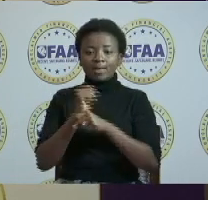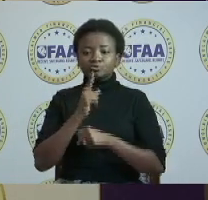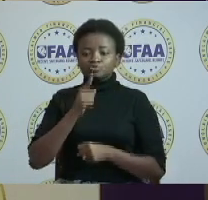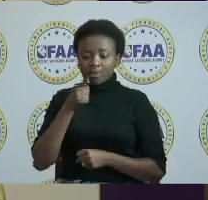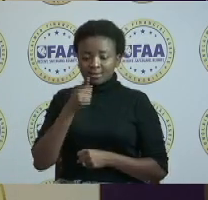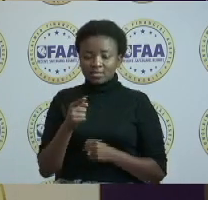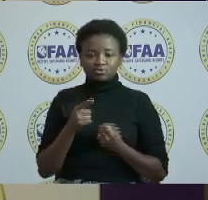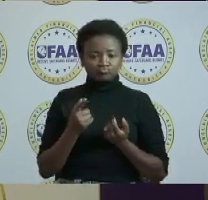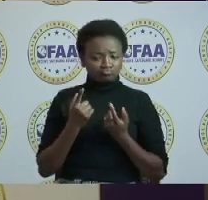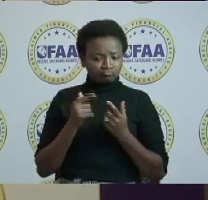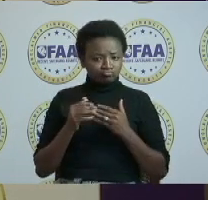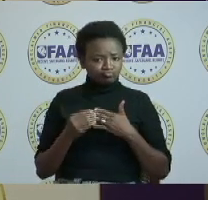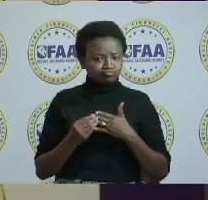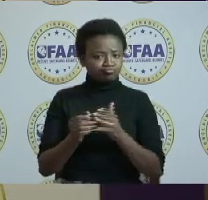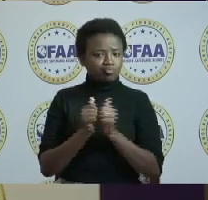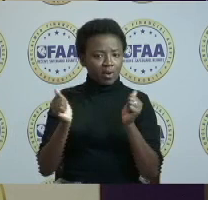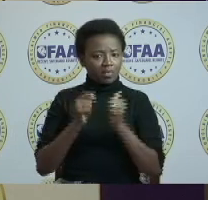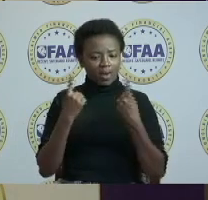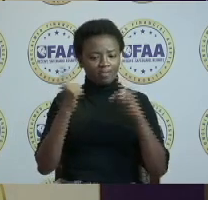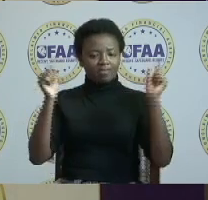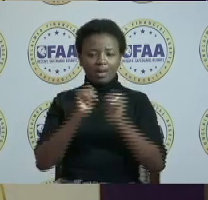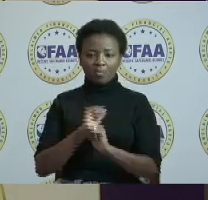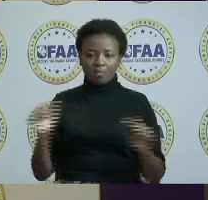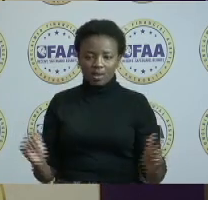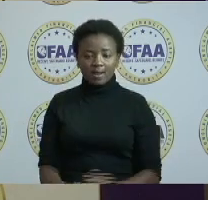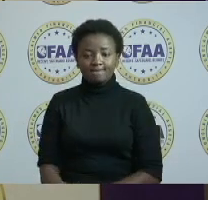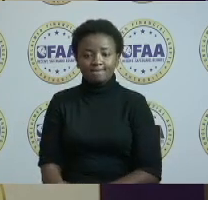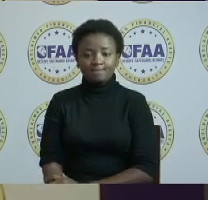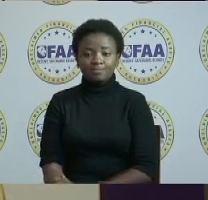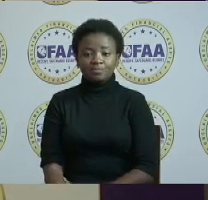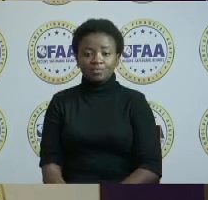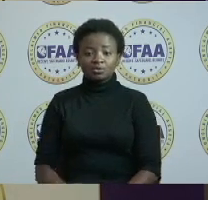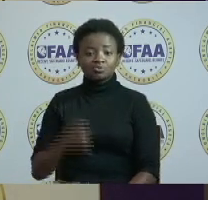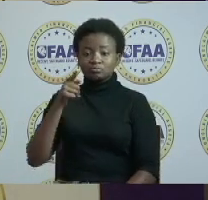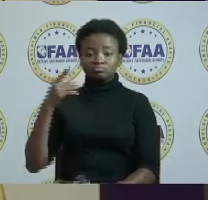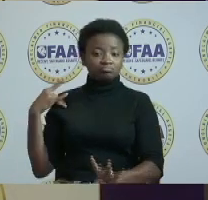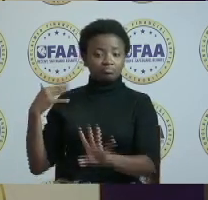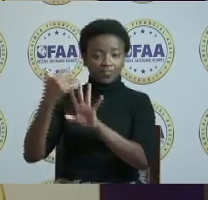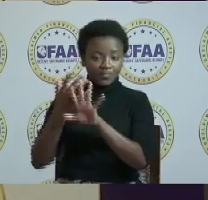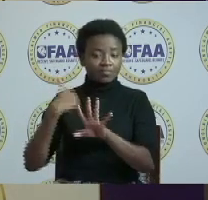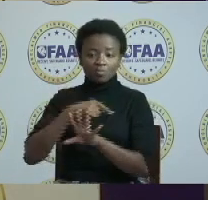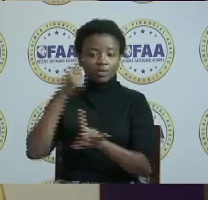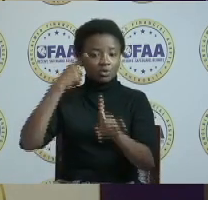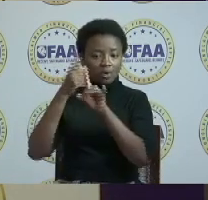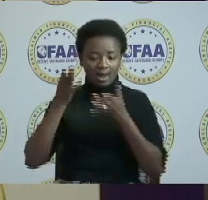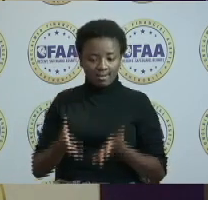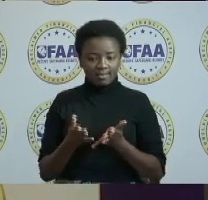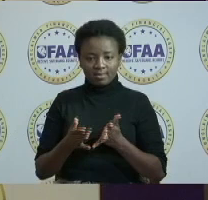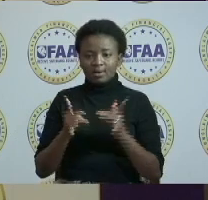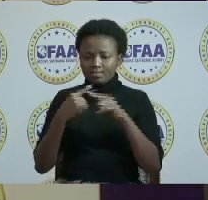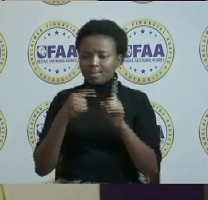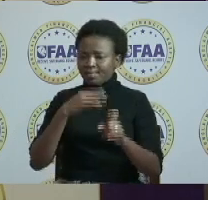these assets or financial assets to the rightful owners. It is a long-term journey. We are here to do this, and I can guarantee